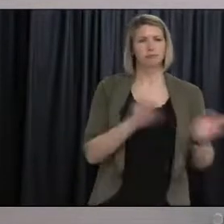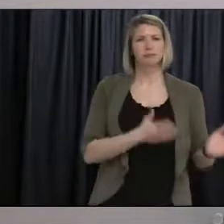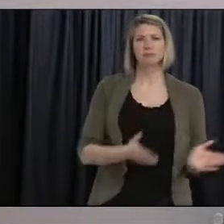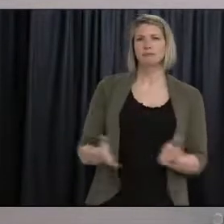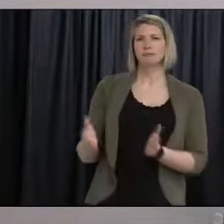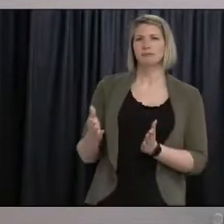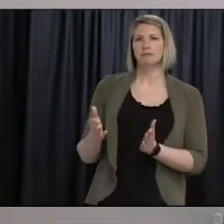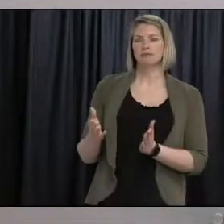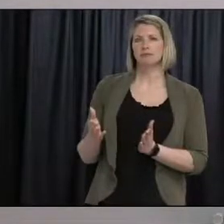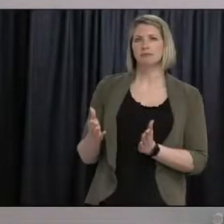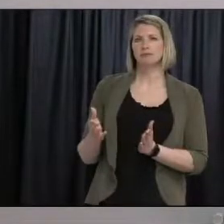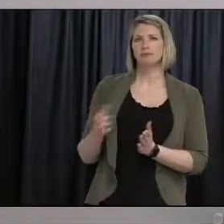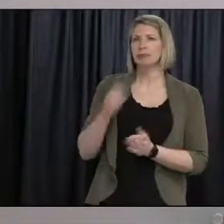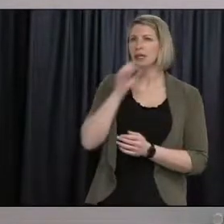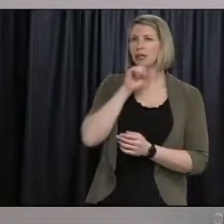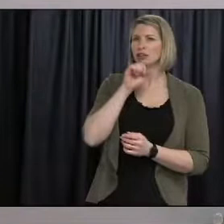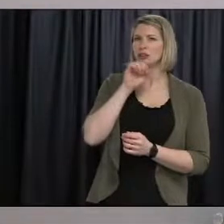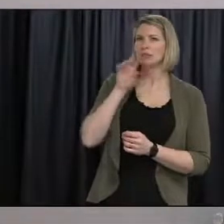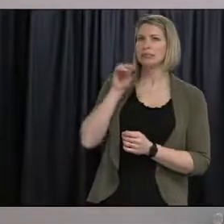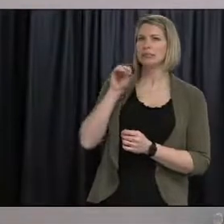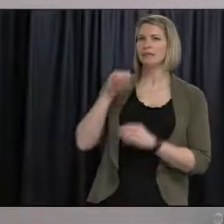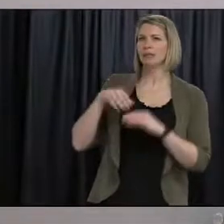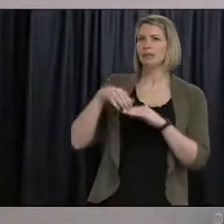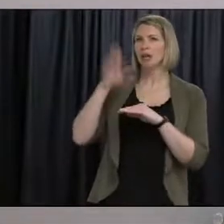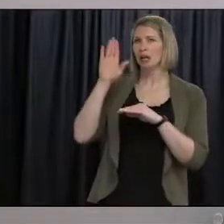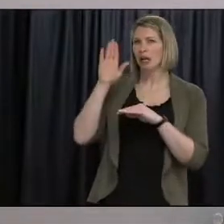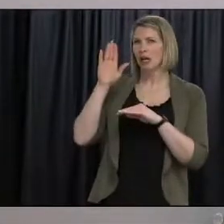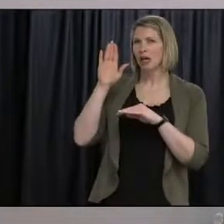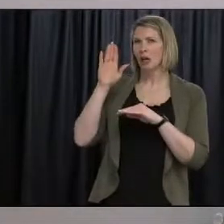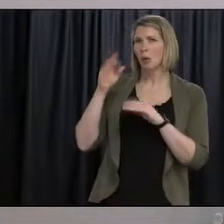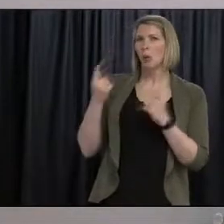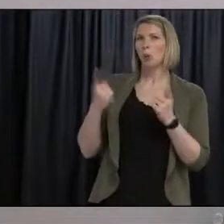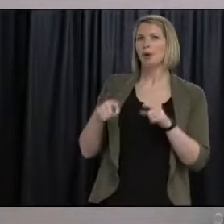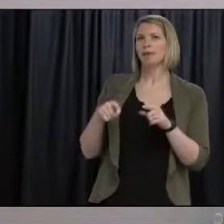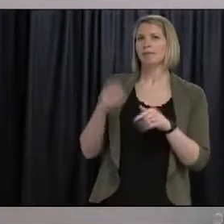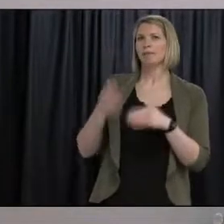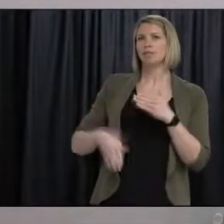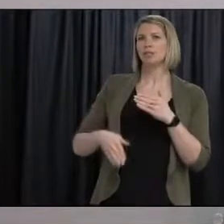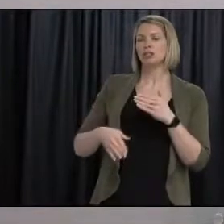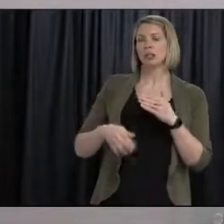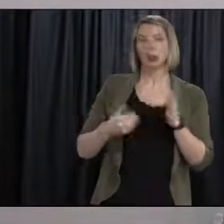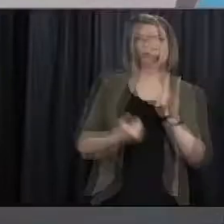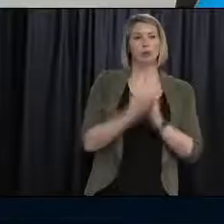done with those 70 years and older, and when we could be expanding free registration?